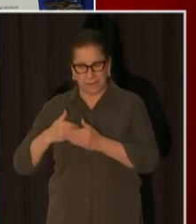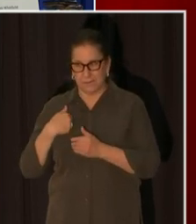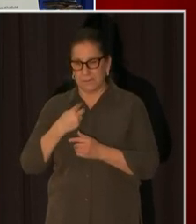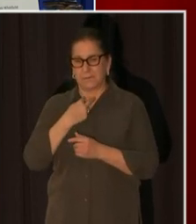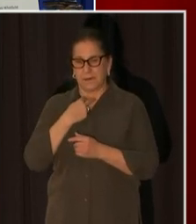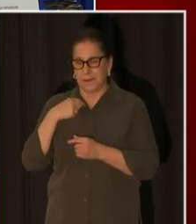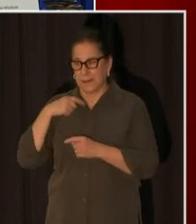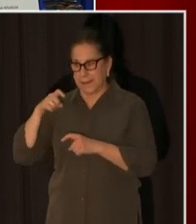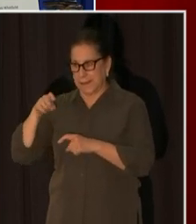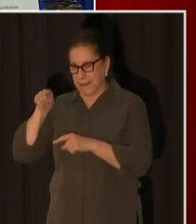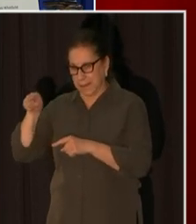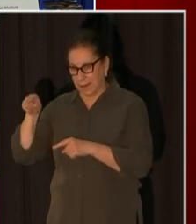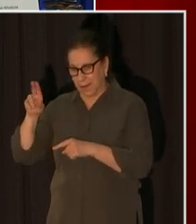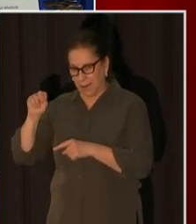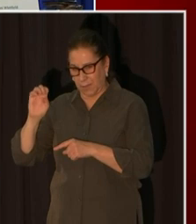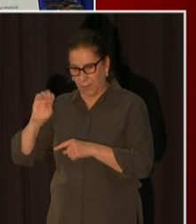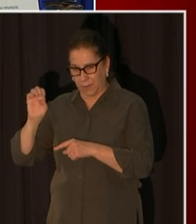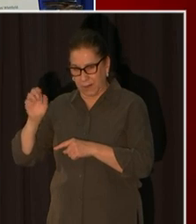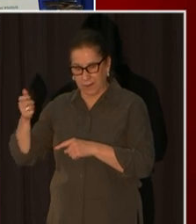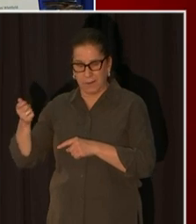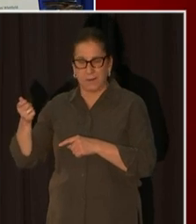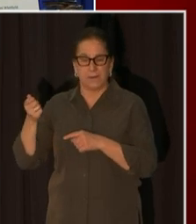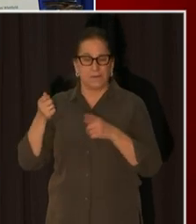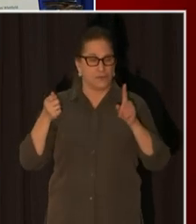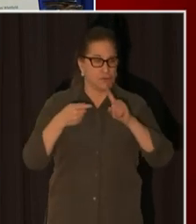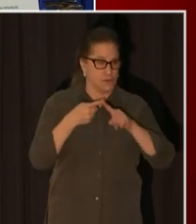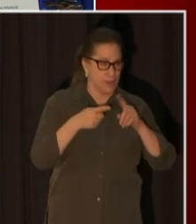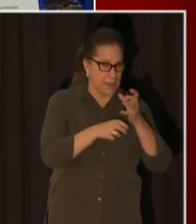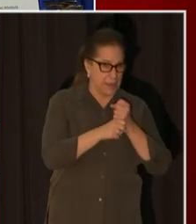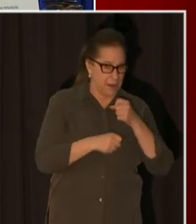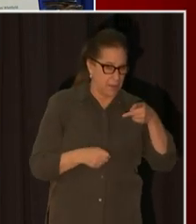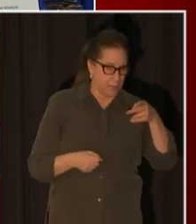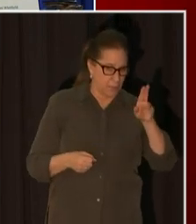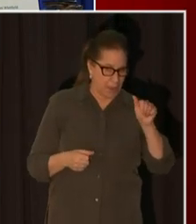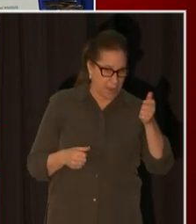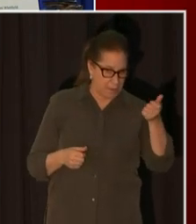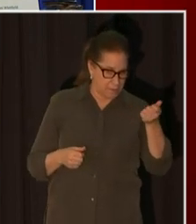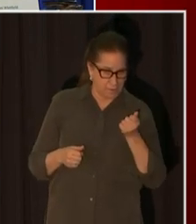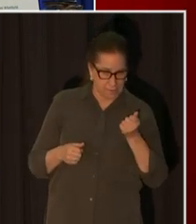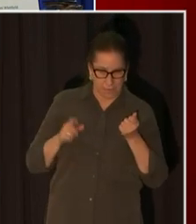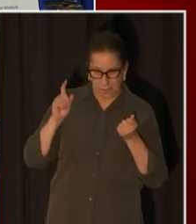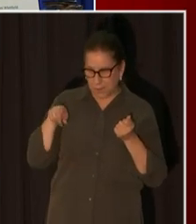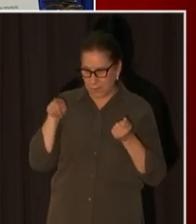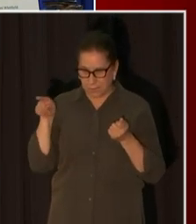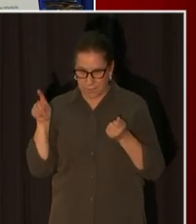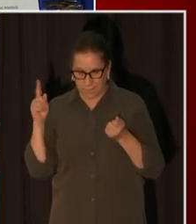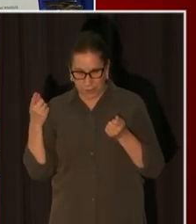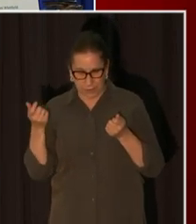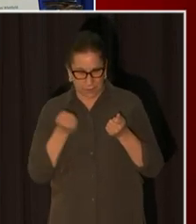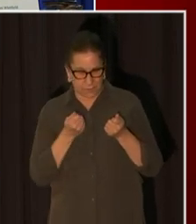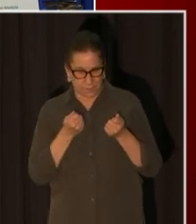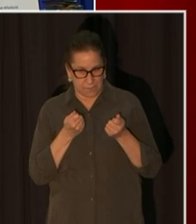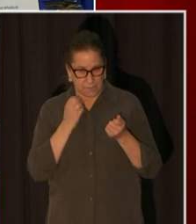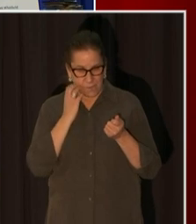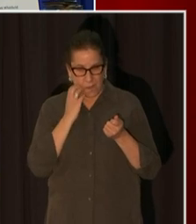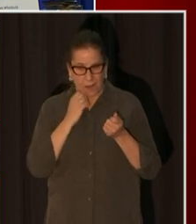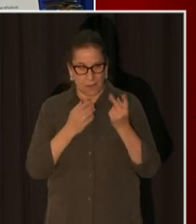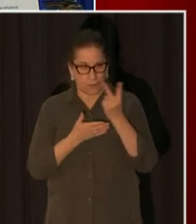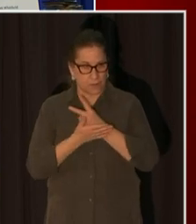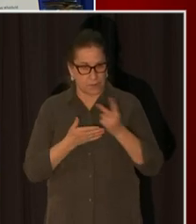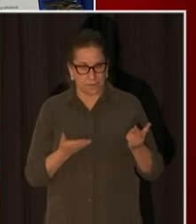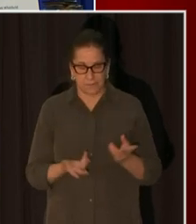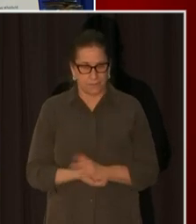about 46% completion rate. We're 50 now. We're at 50 now? Mm-hmm. We should be at 51 at least, right? So let's make sure that folks